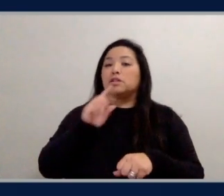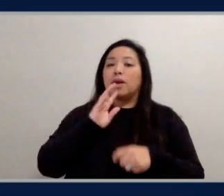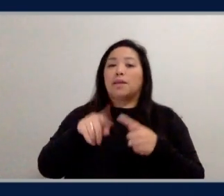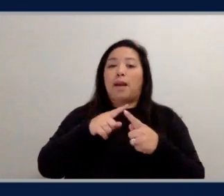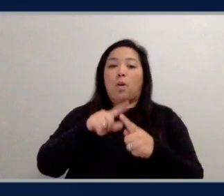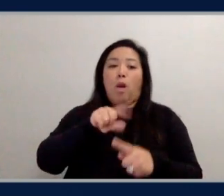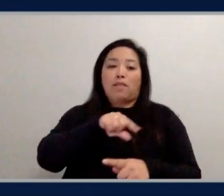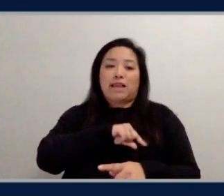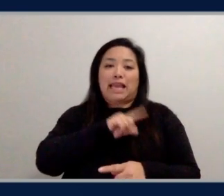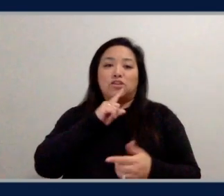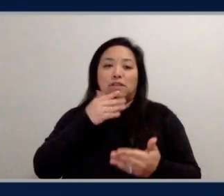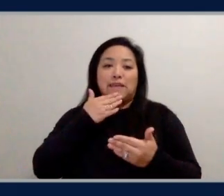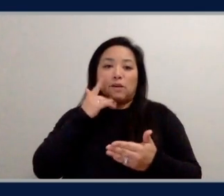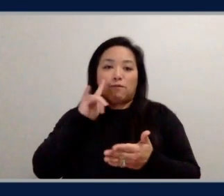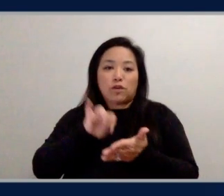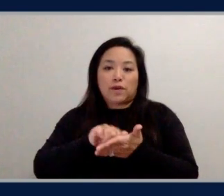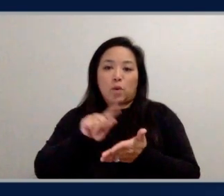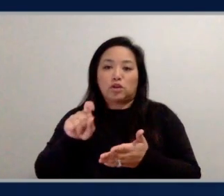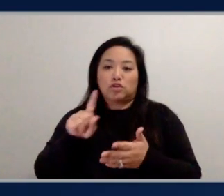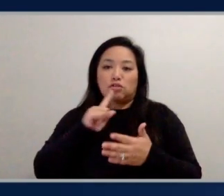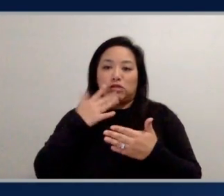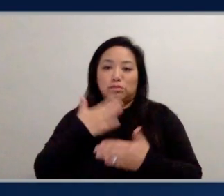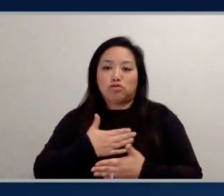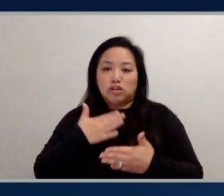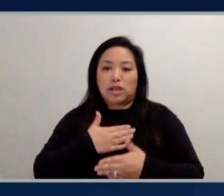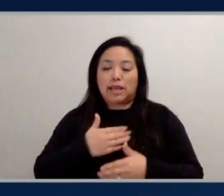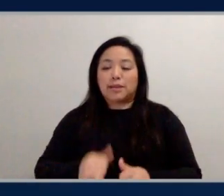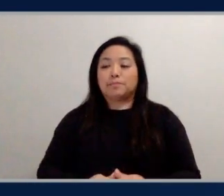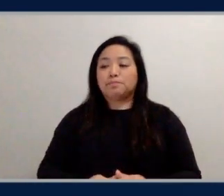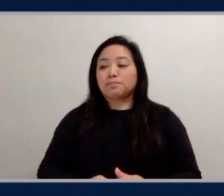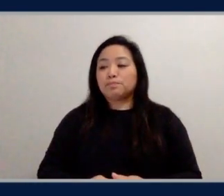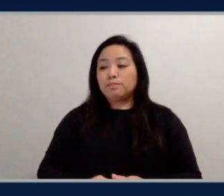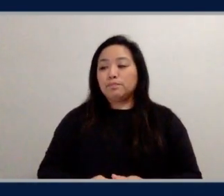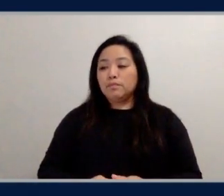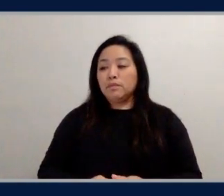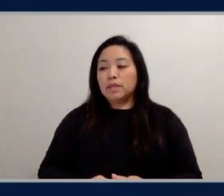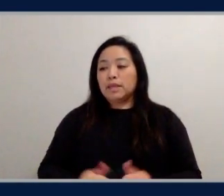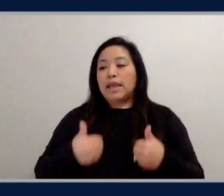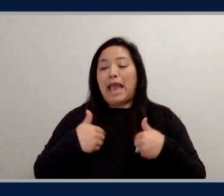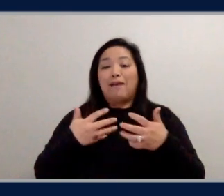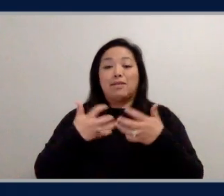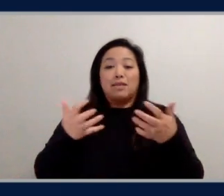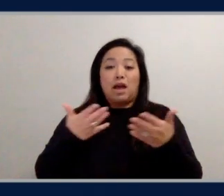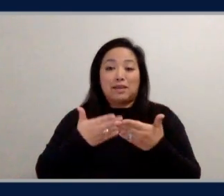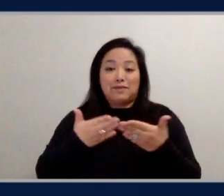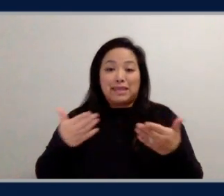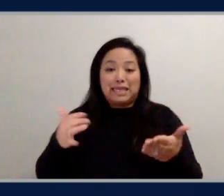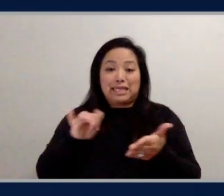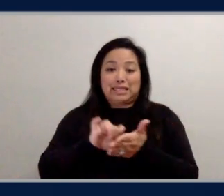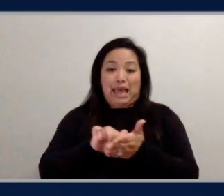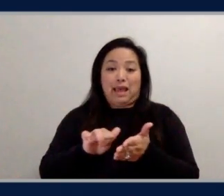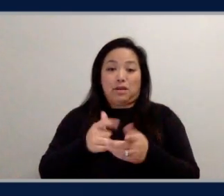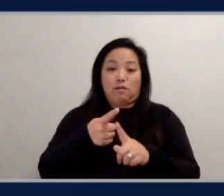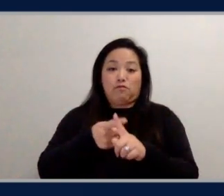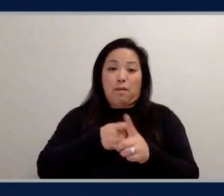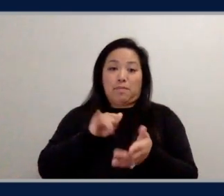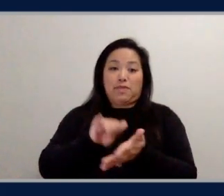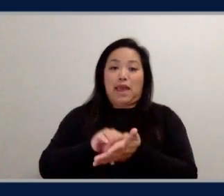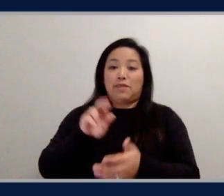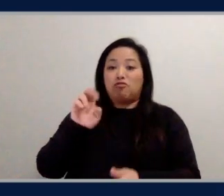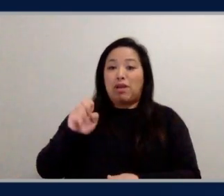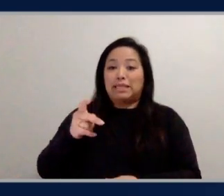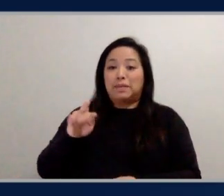for that question. Really appreciate it. So there's a lot of things that come out of that the recipes help with.